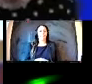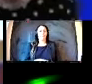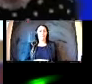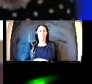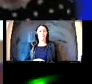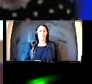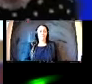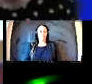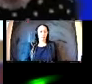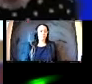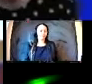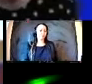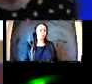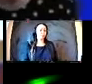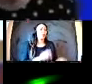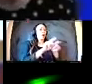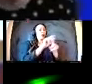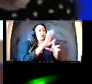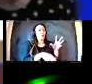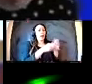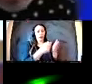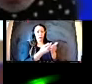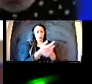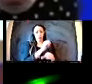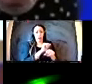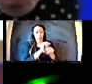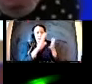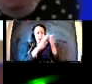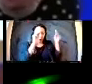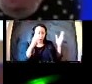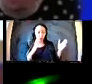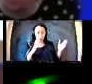And it will add new jobs for teachers.